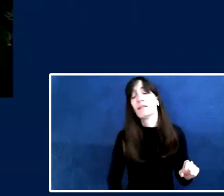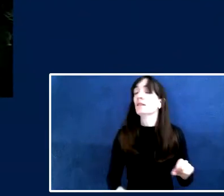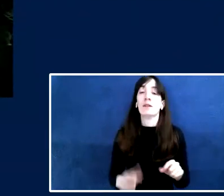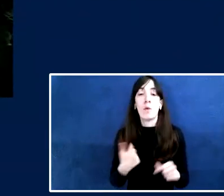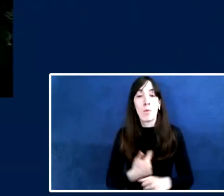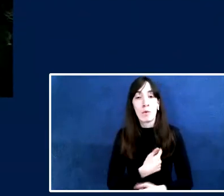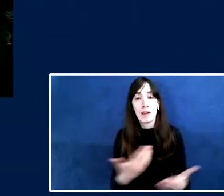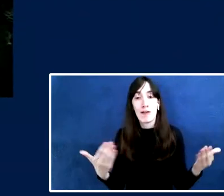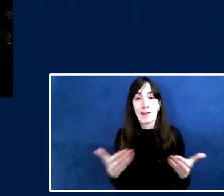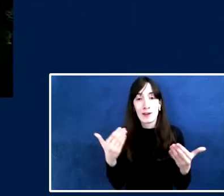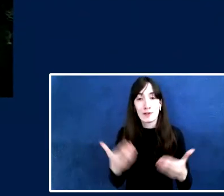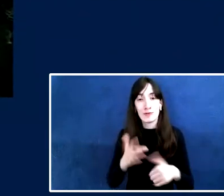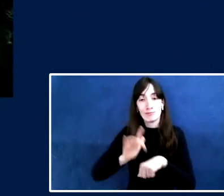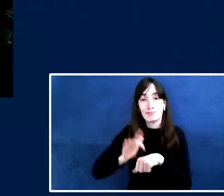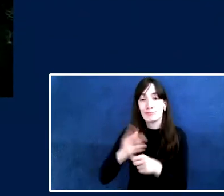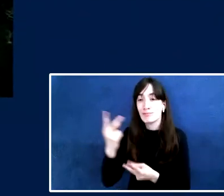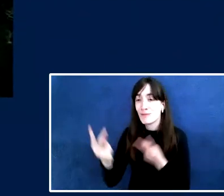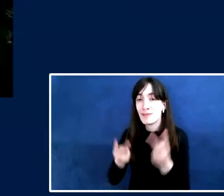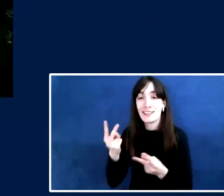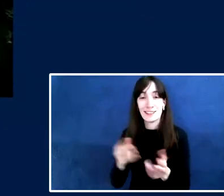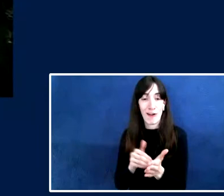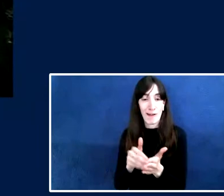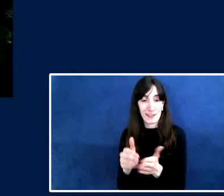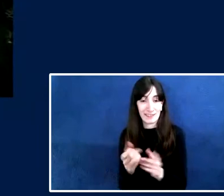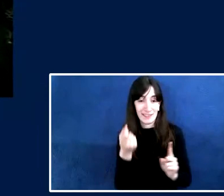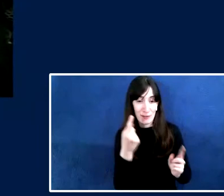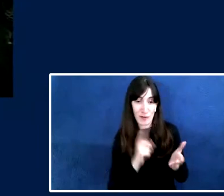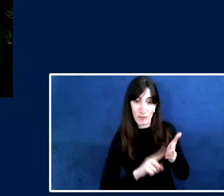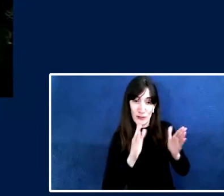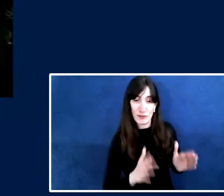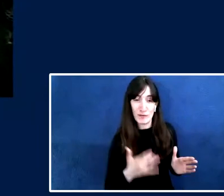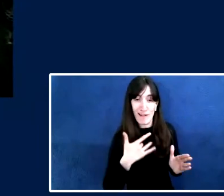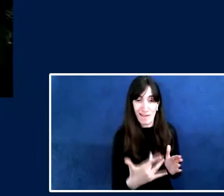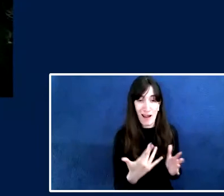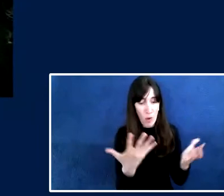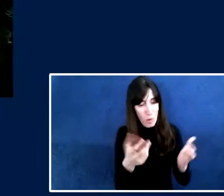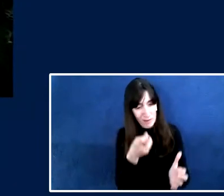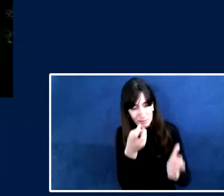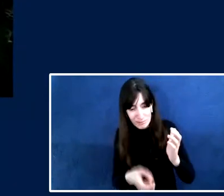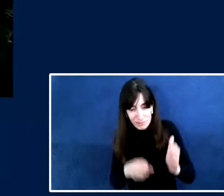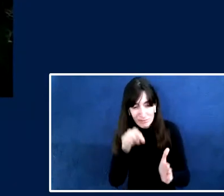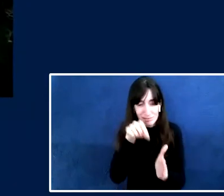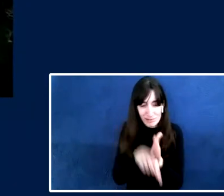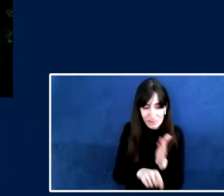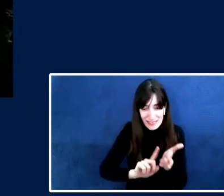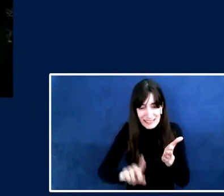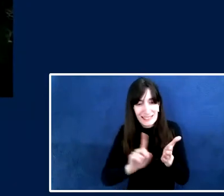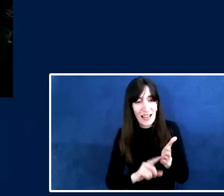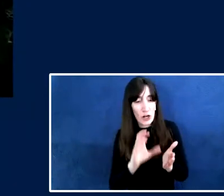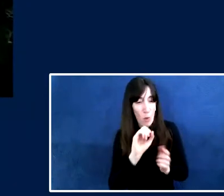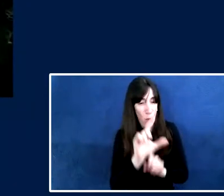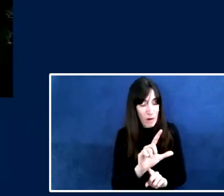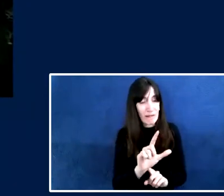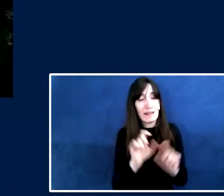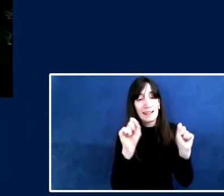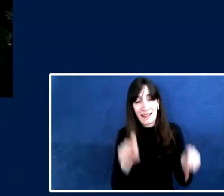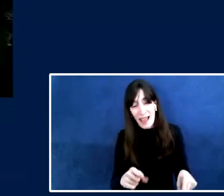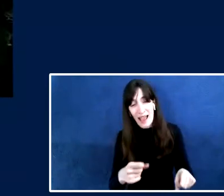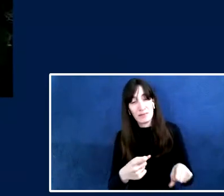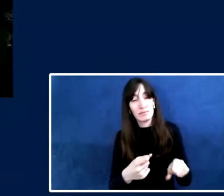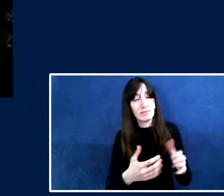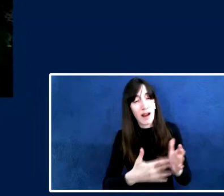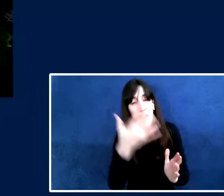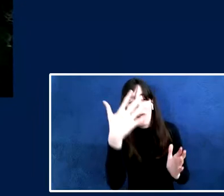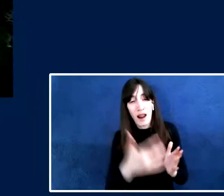regularly, whereas most researchers that want to go down and study deep sea corals can only get there once or twice and just get a